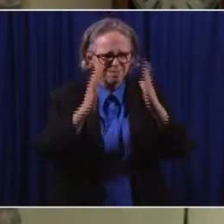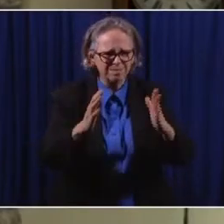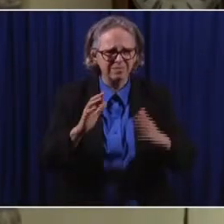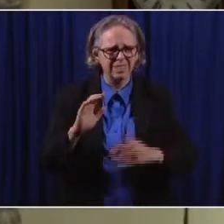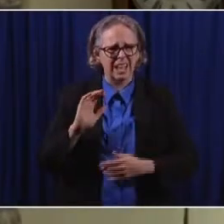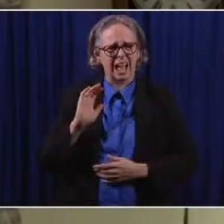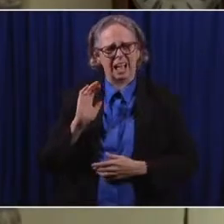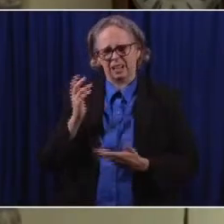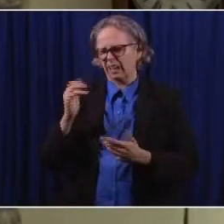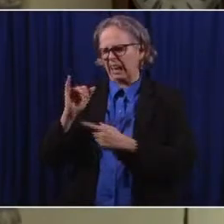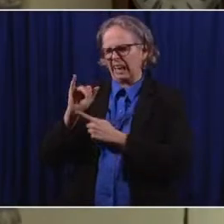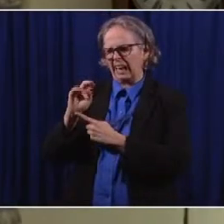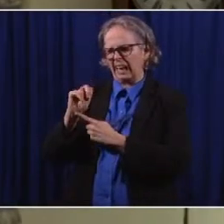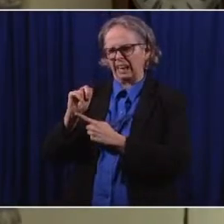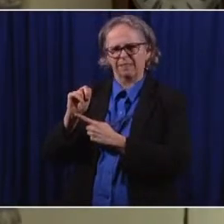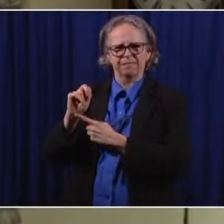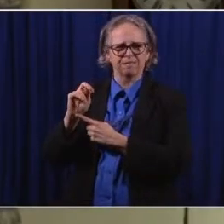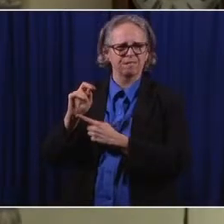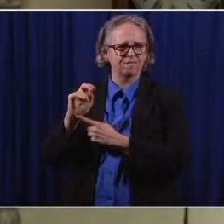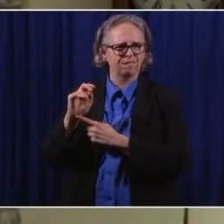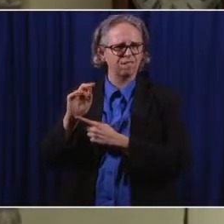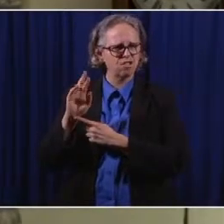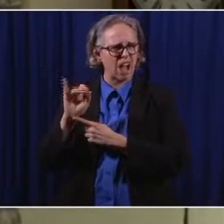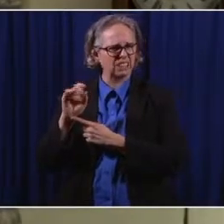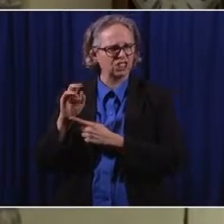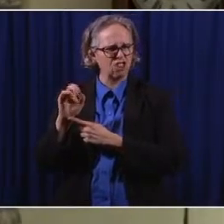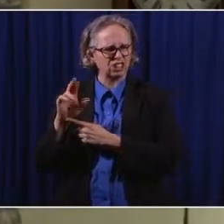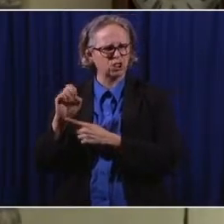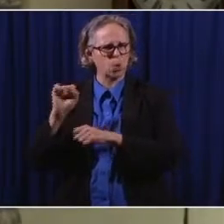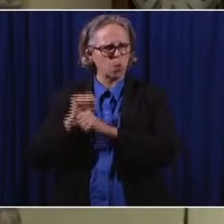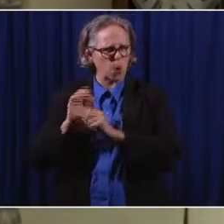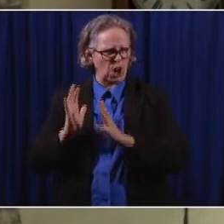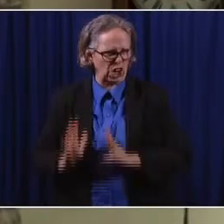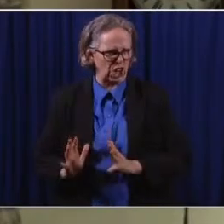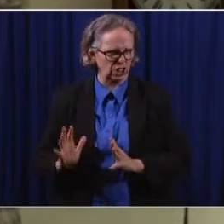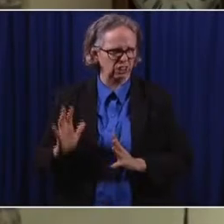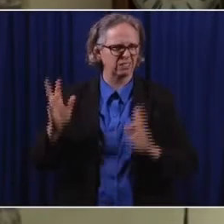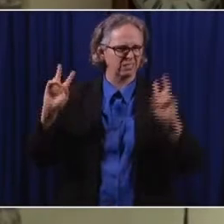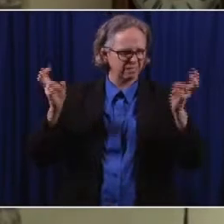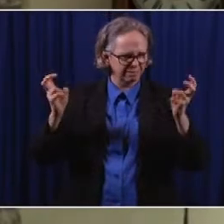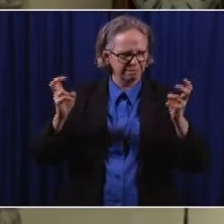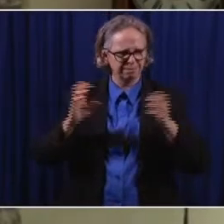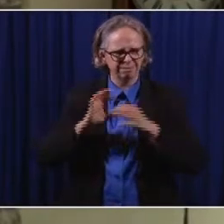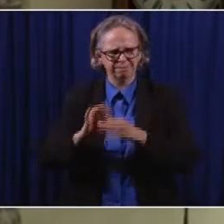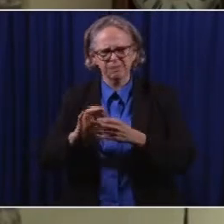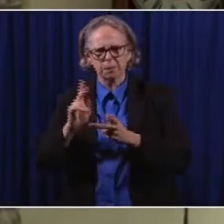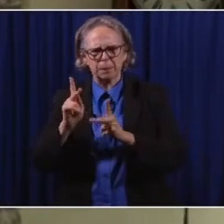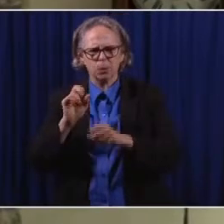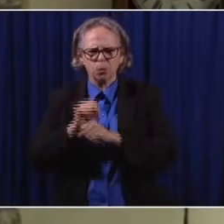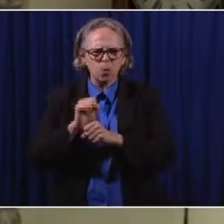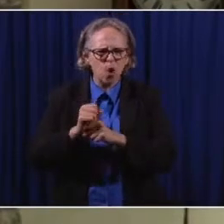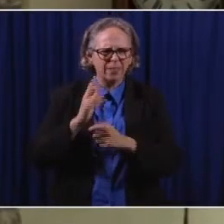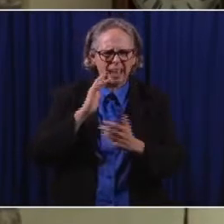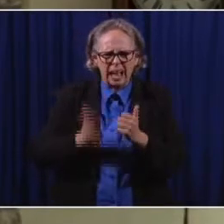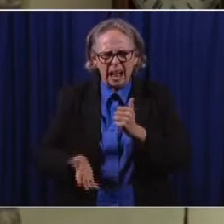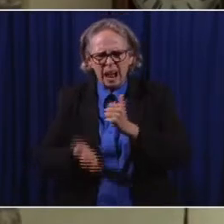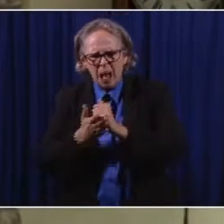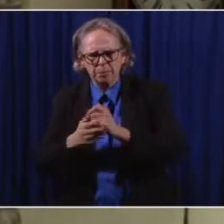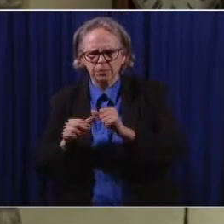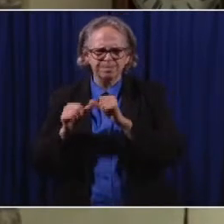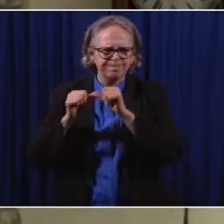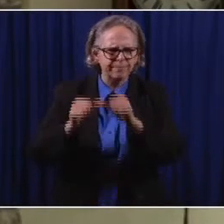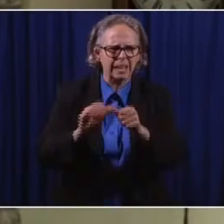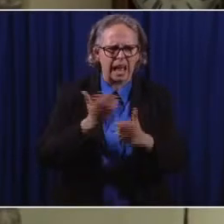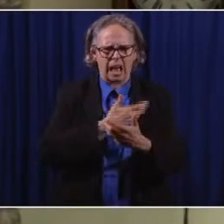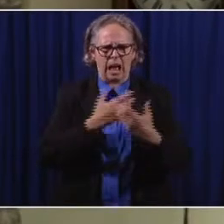keep food on our tables, keep us healthy, keep us safe. Indeed, our critical